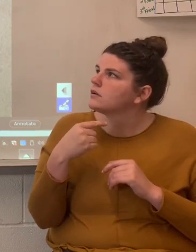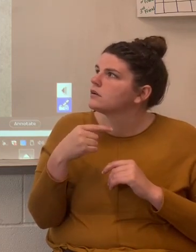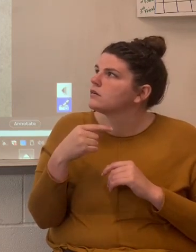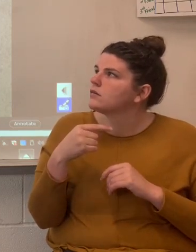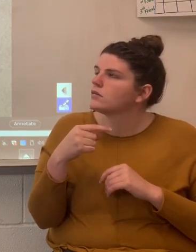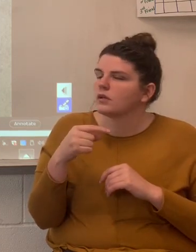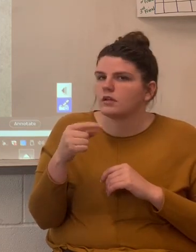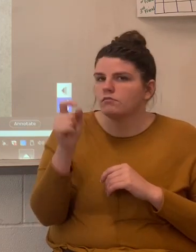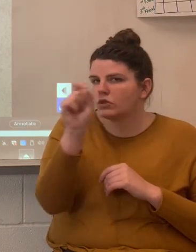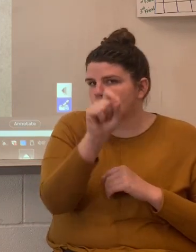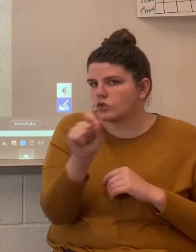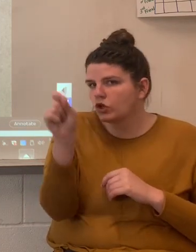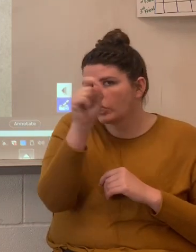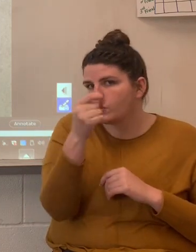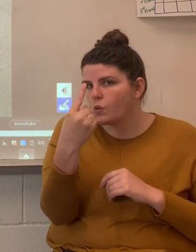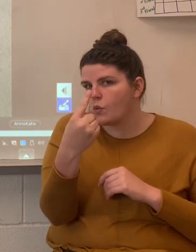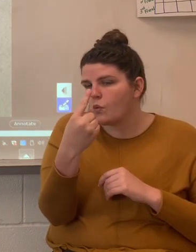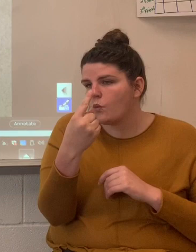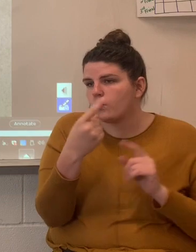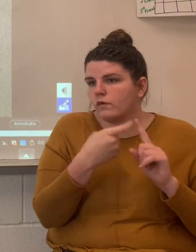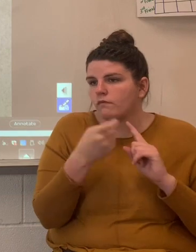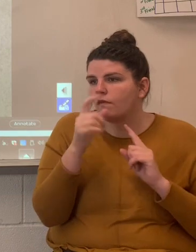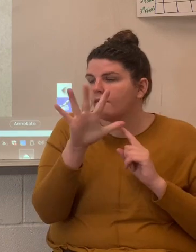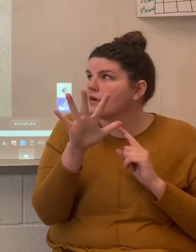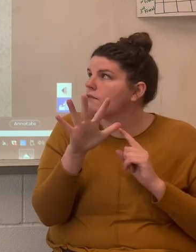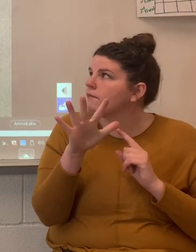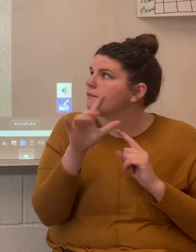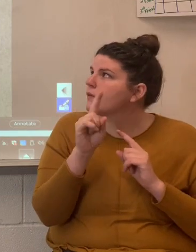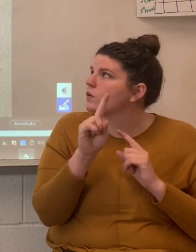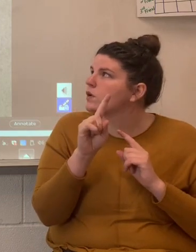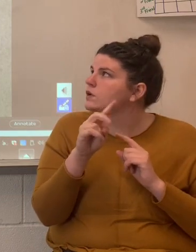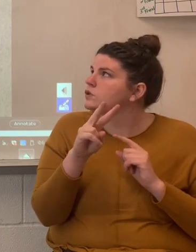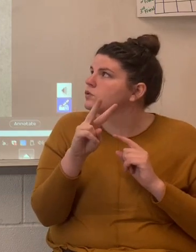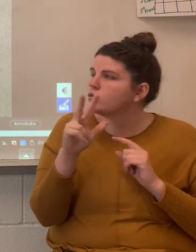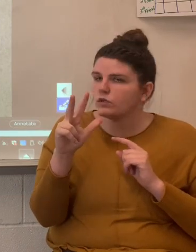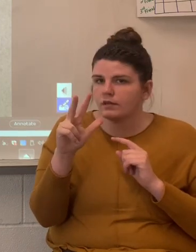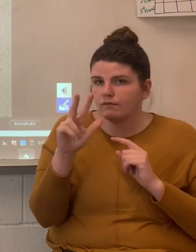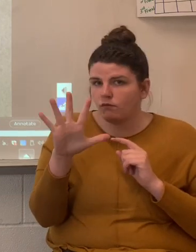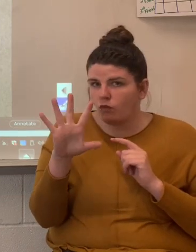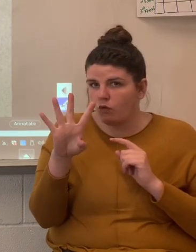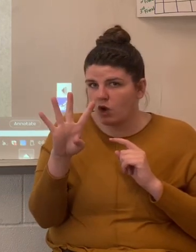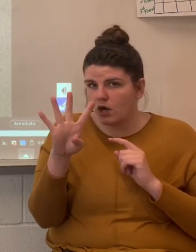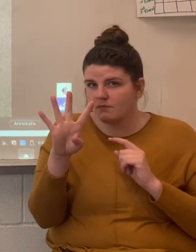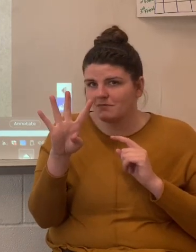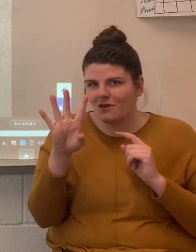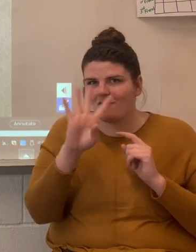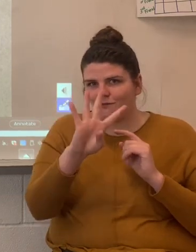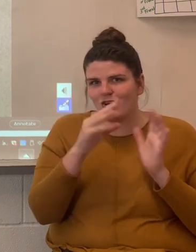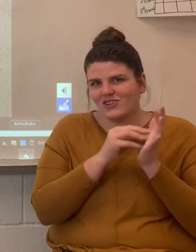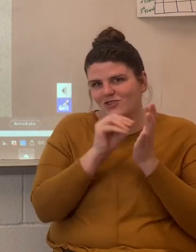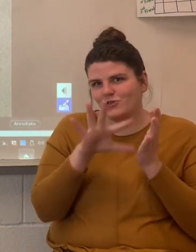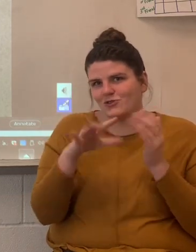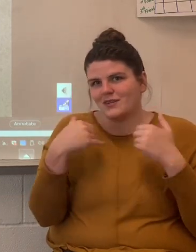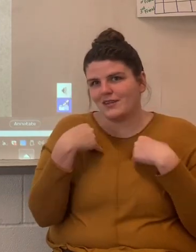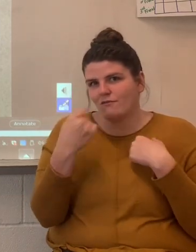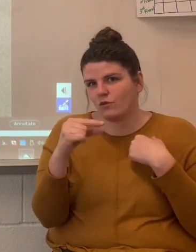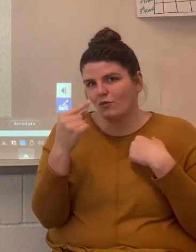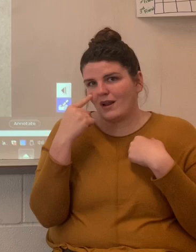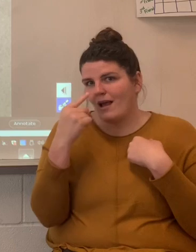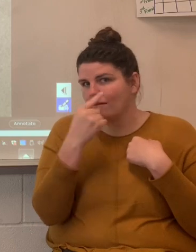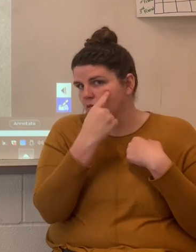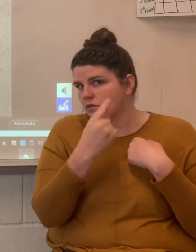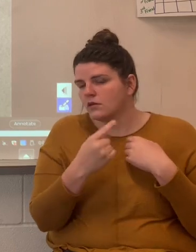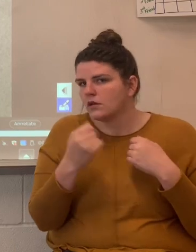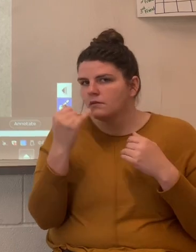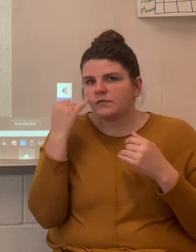of 5 rows. So therefore there's 1, 2, 3, 4 that have green eyes. Now